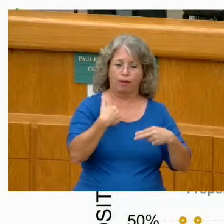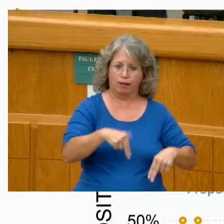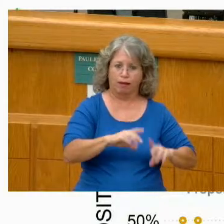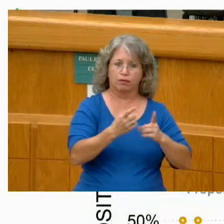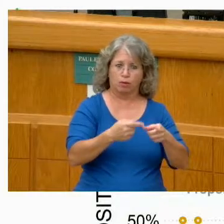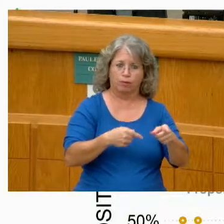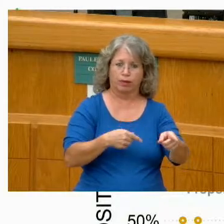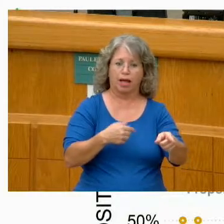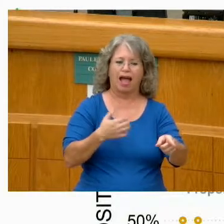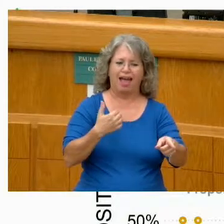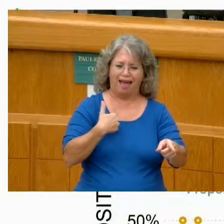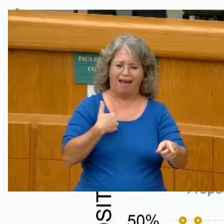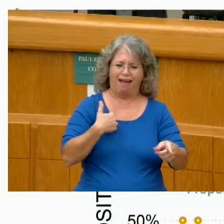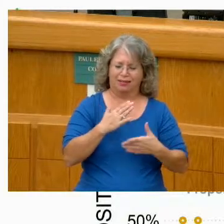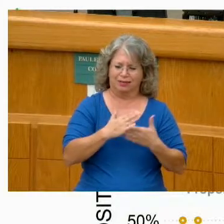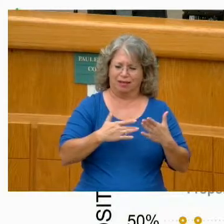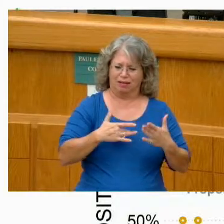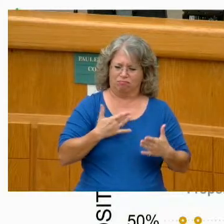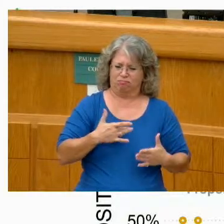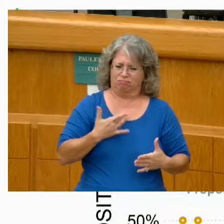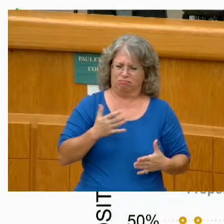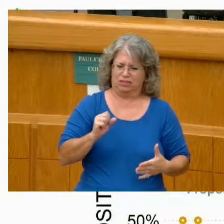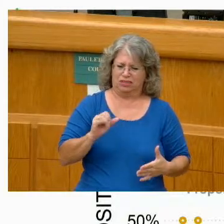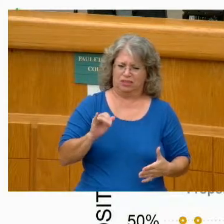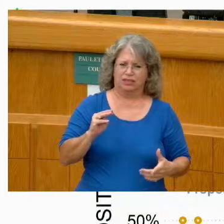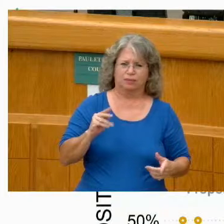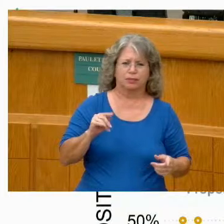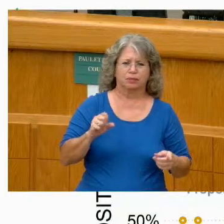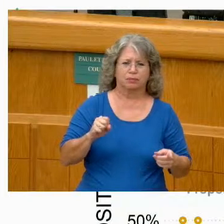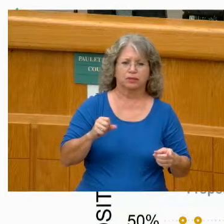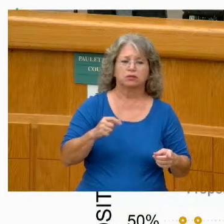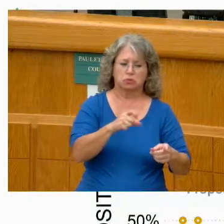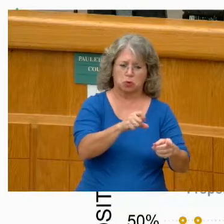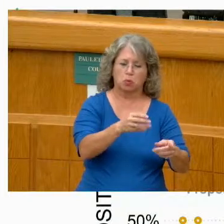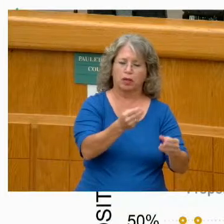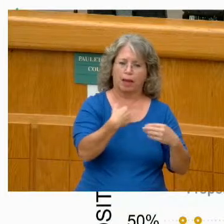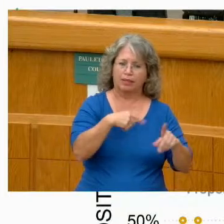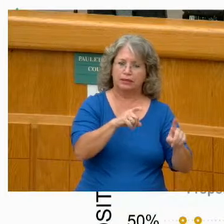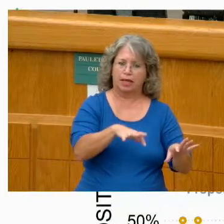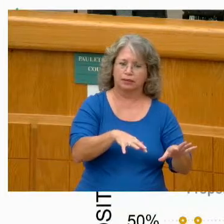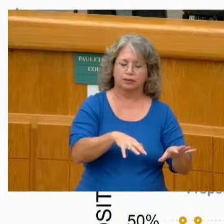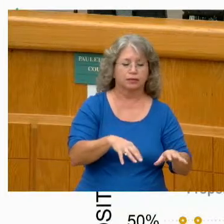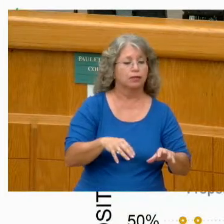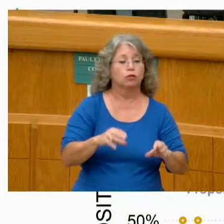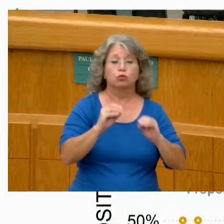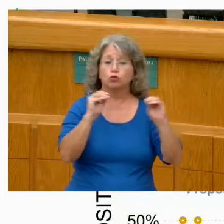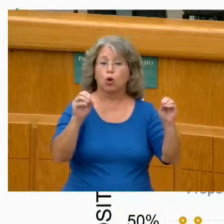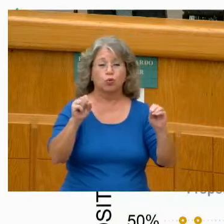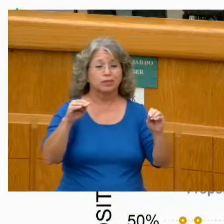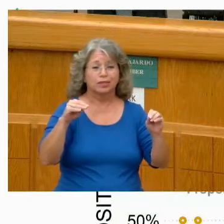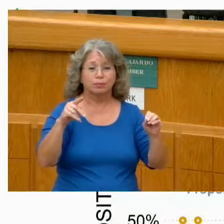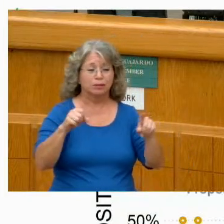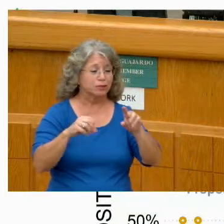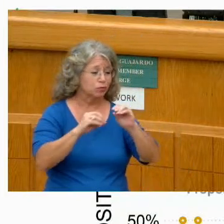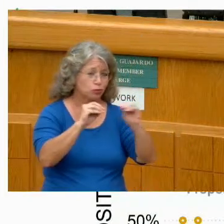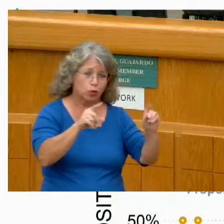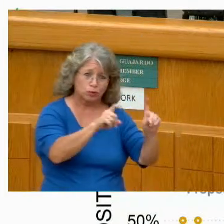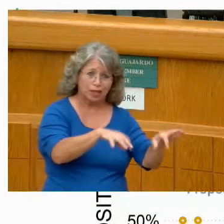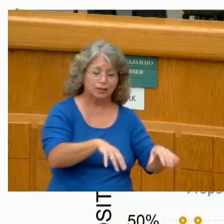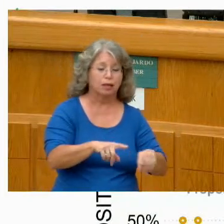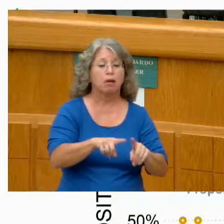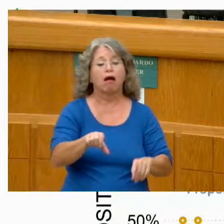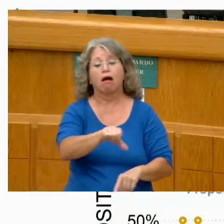and I had symptoms, so they tested me. But if you don't have symptoms, they won't test you. But the mobile testing stations